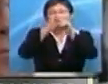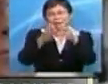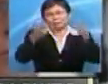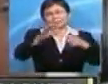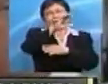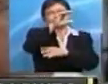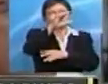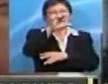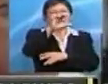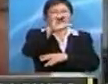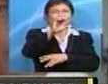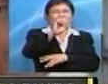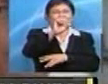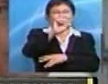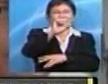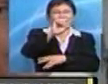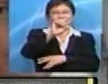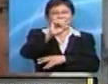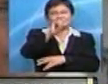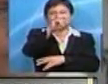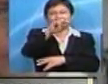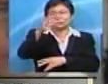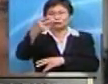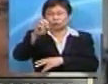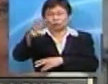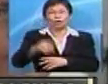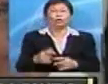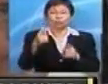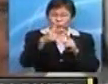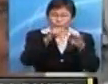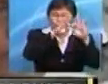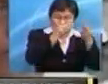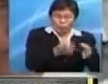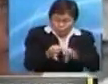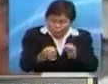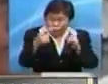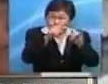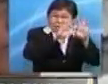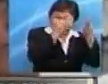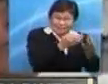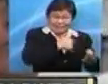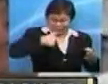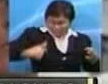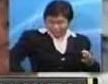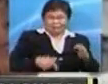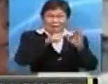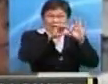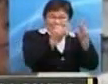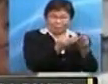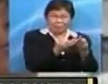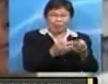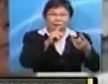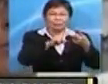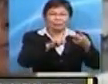Yeah. You mentioned just now there will be a specific briefing to the Chinese family, the relative. Meaning that how about